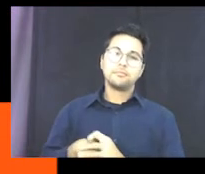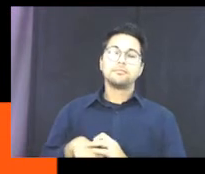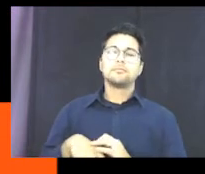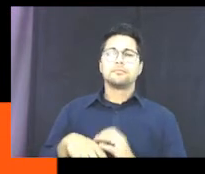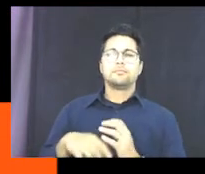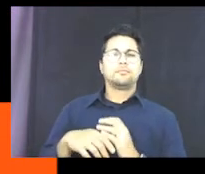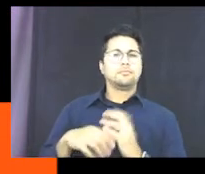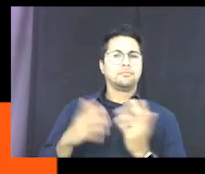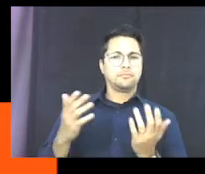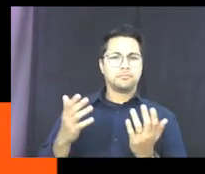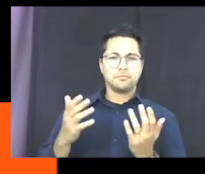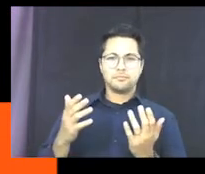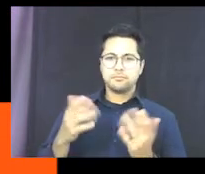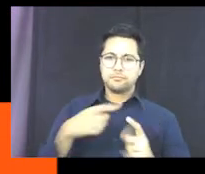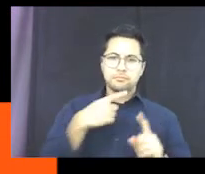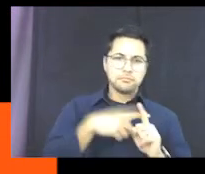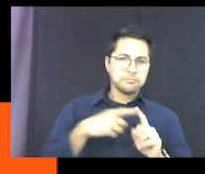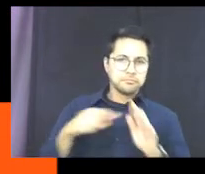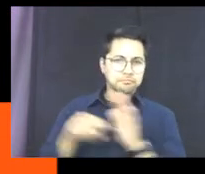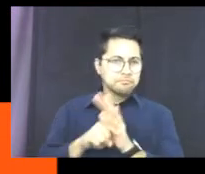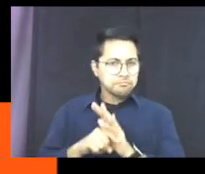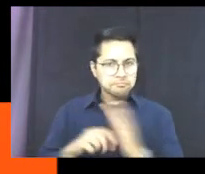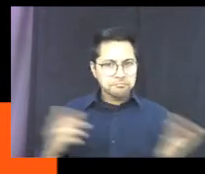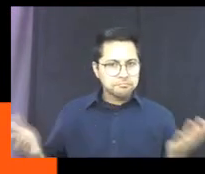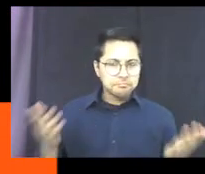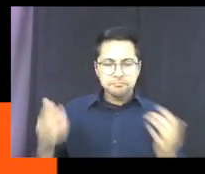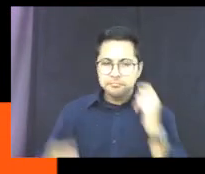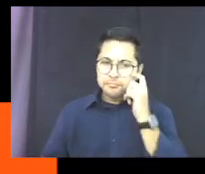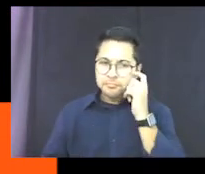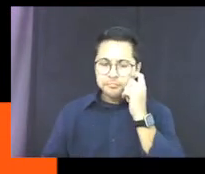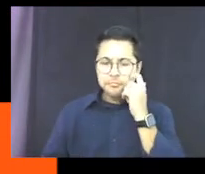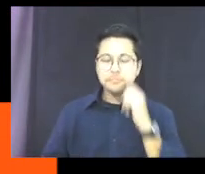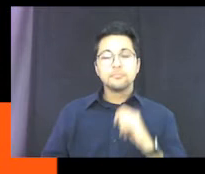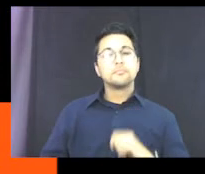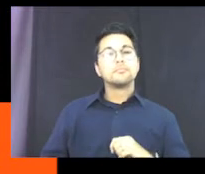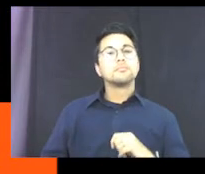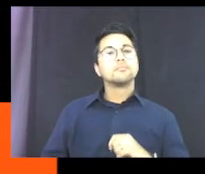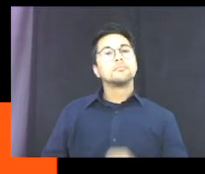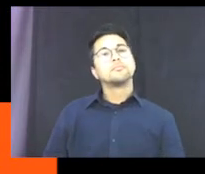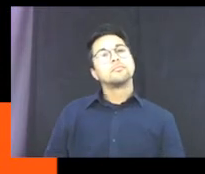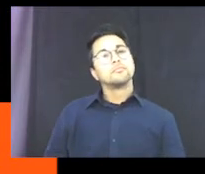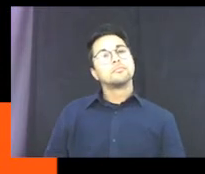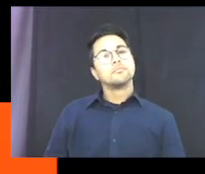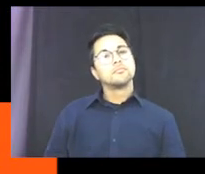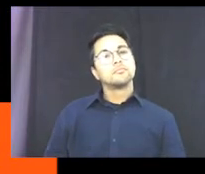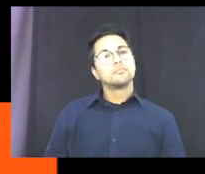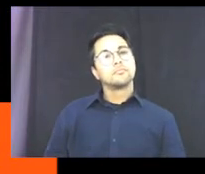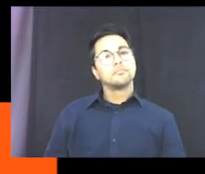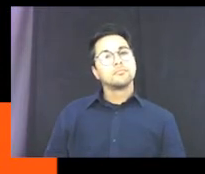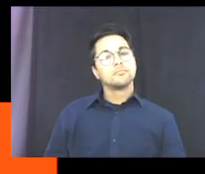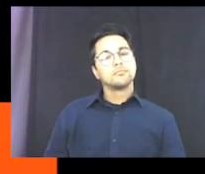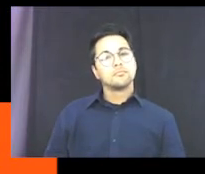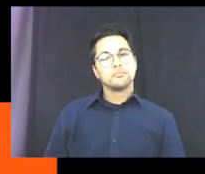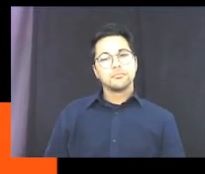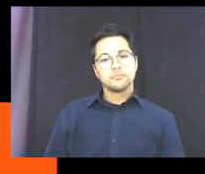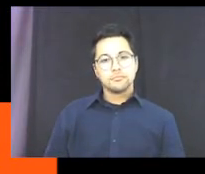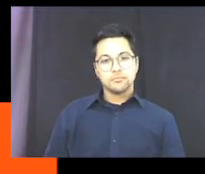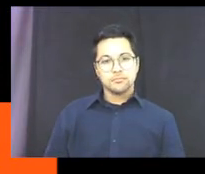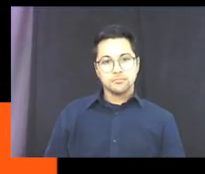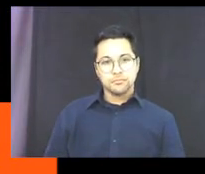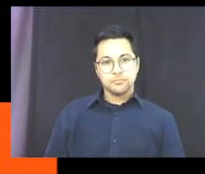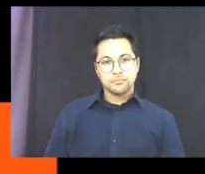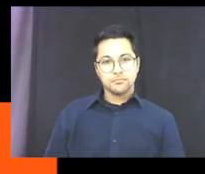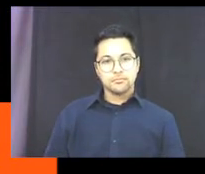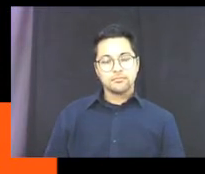What are the different pros and cons of structures commonly utilized by social and support groups for